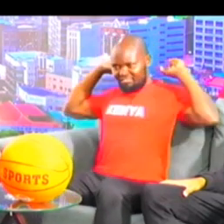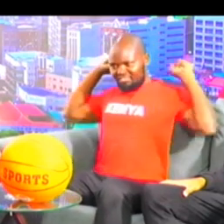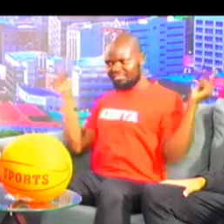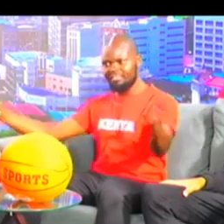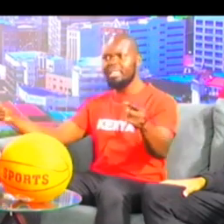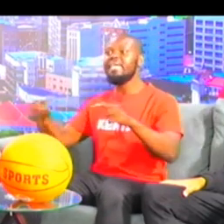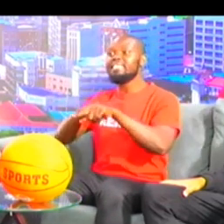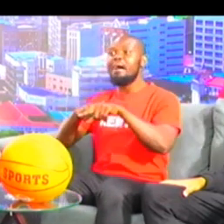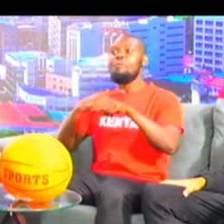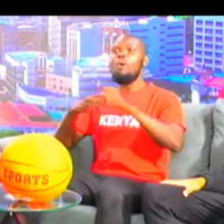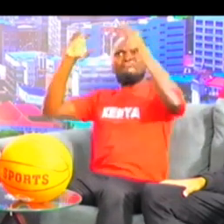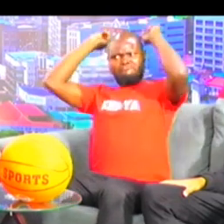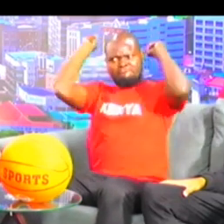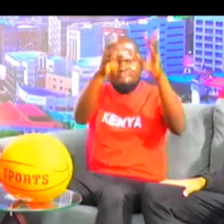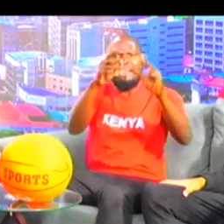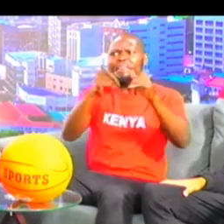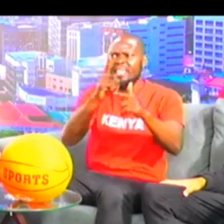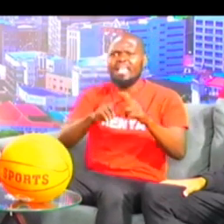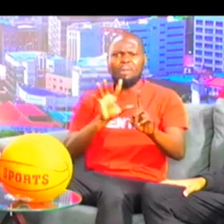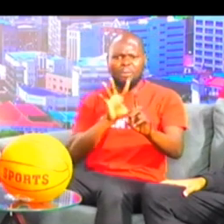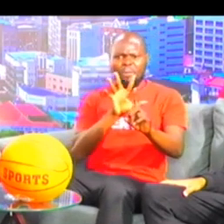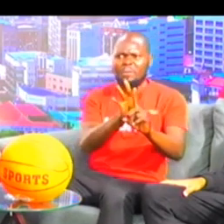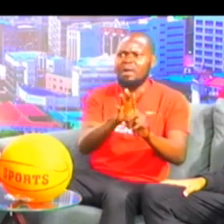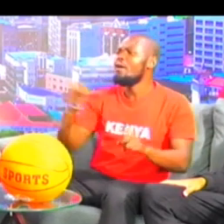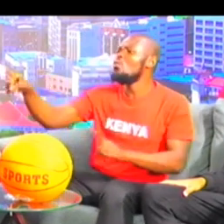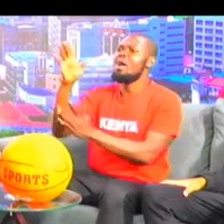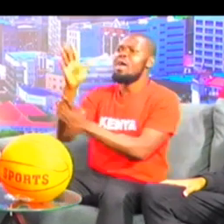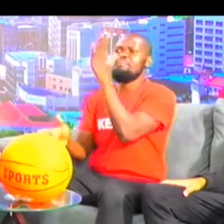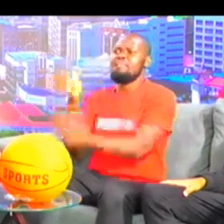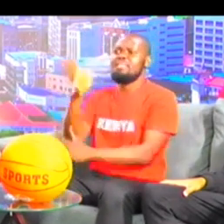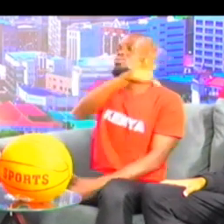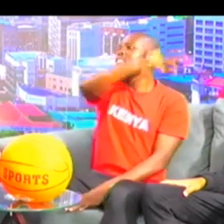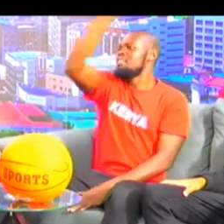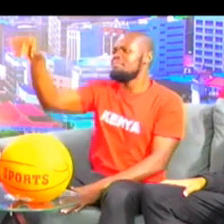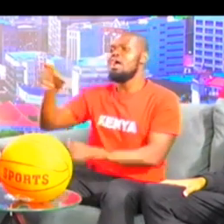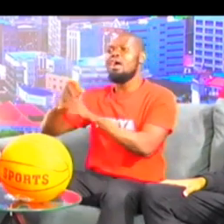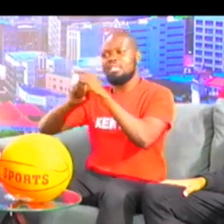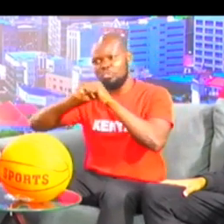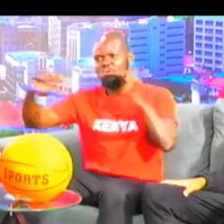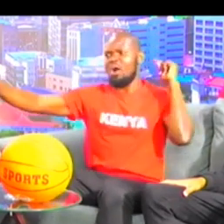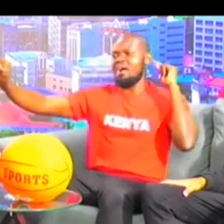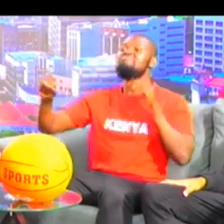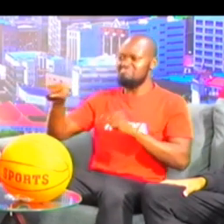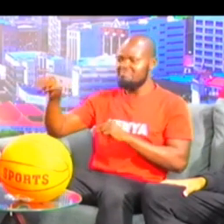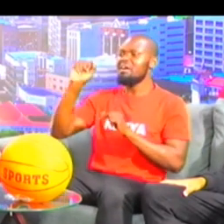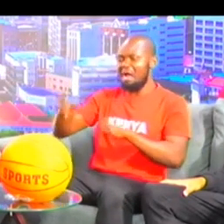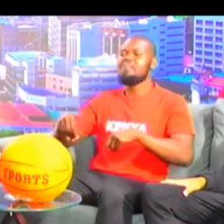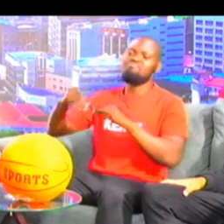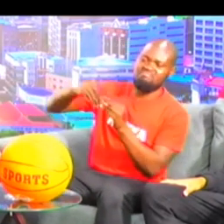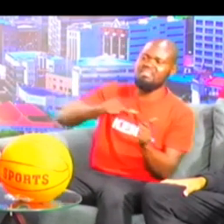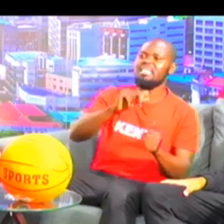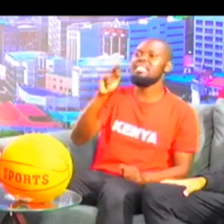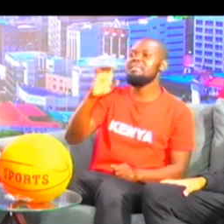So they were really expert, and they created something like a circular which helped them to counter